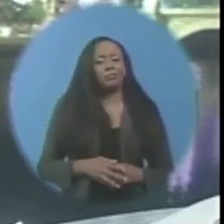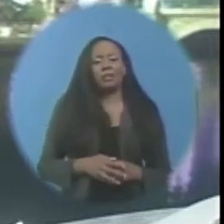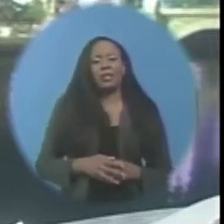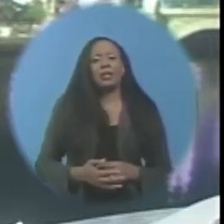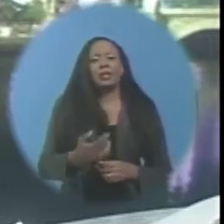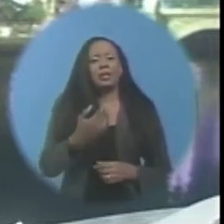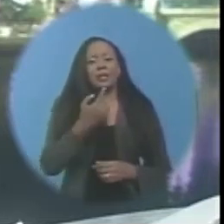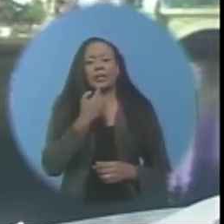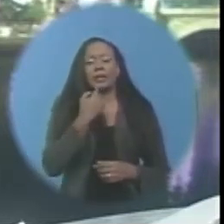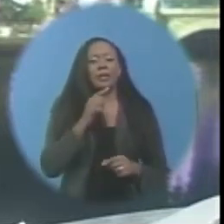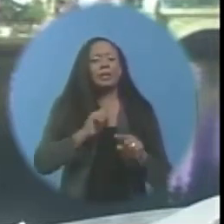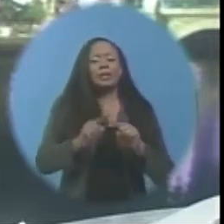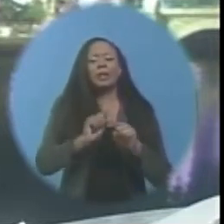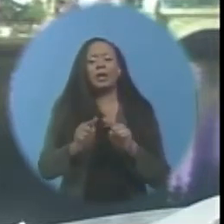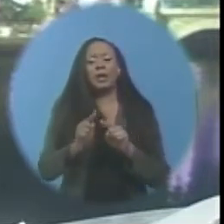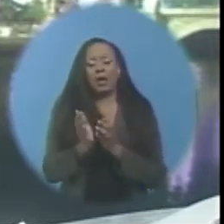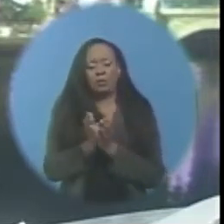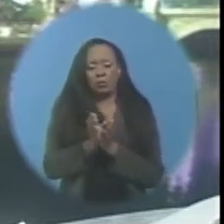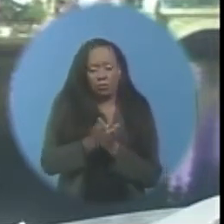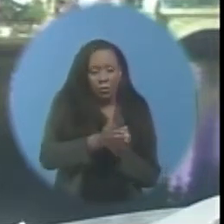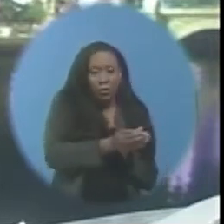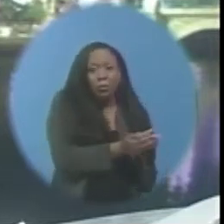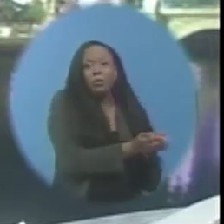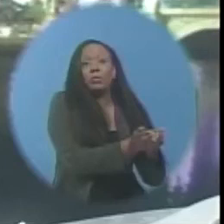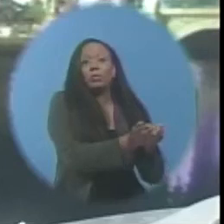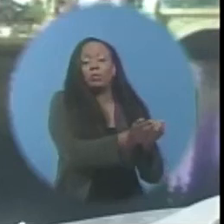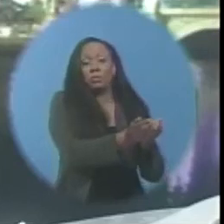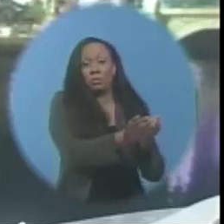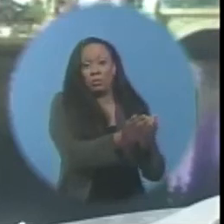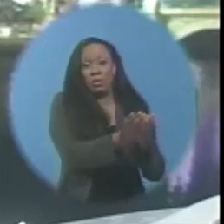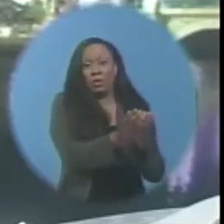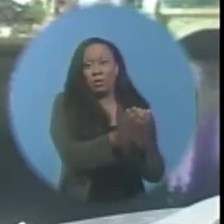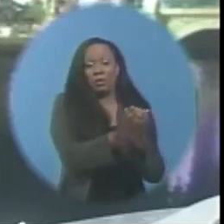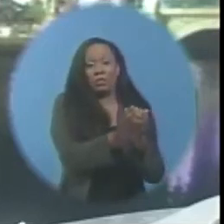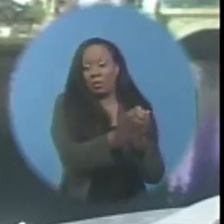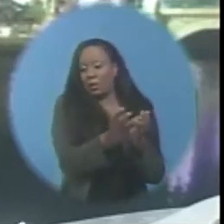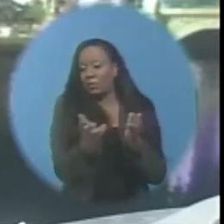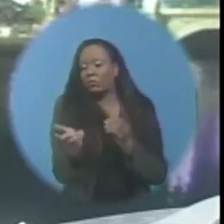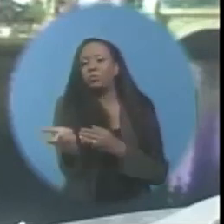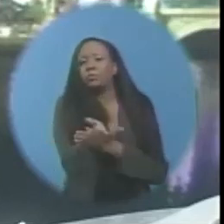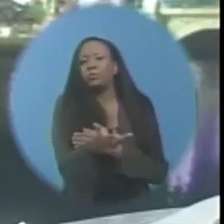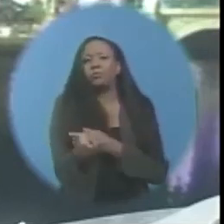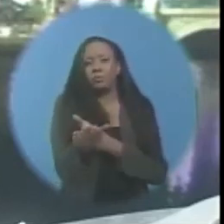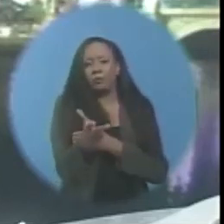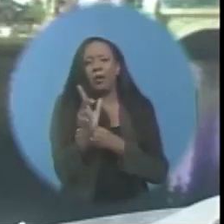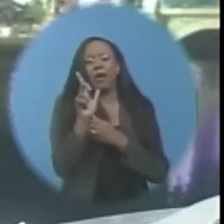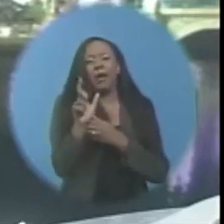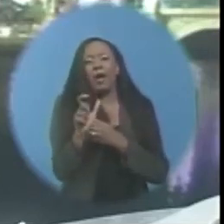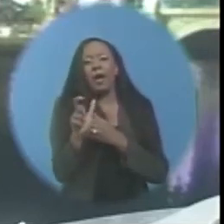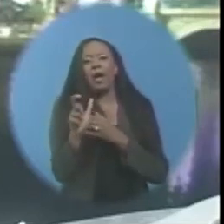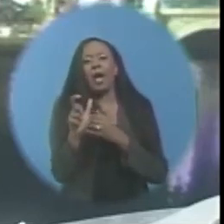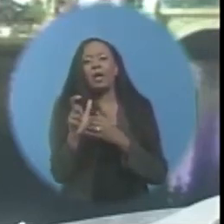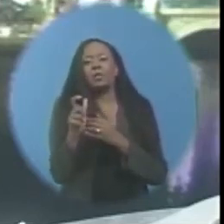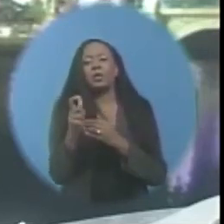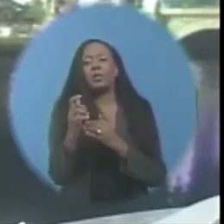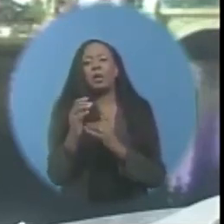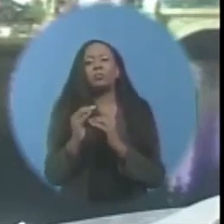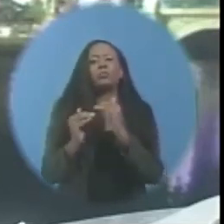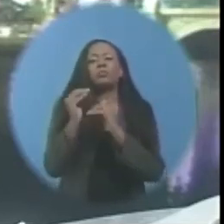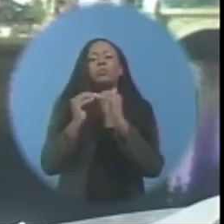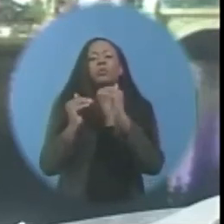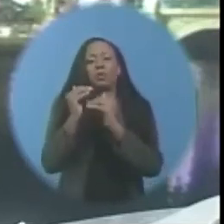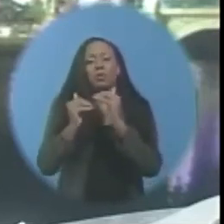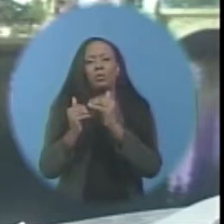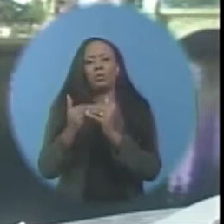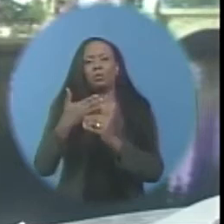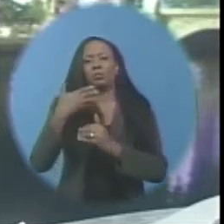finding alternative ports for future sailings until the affected islands have fully recovered. St. Thomas and St. Martin are two